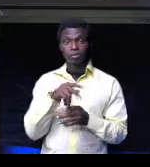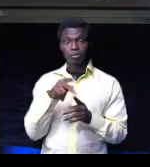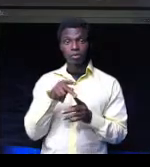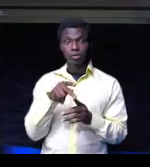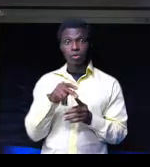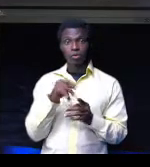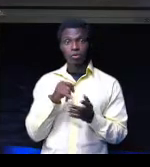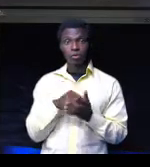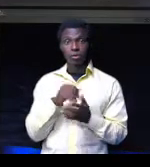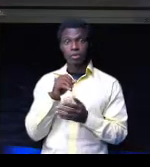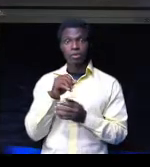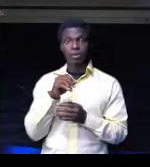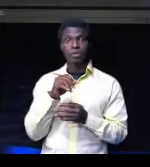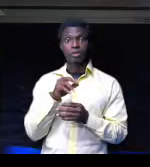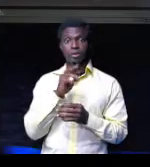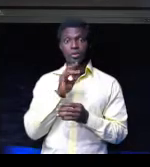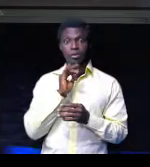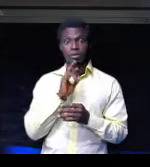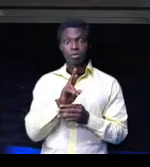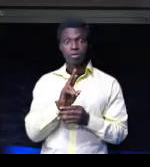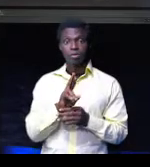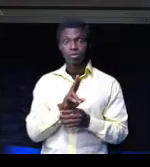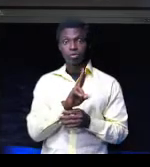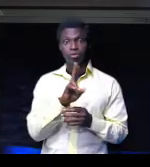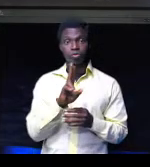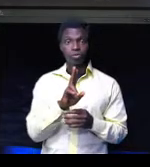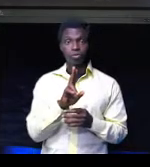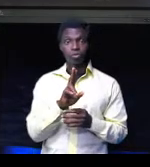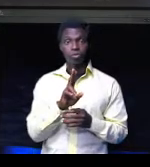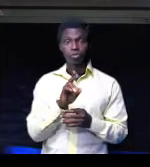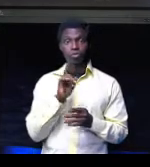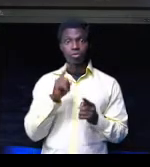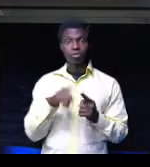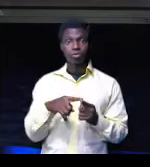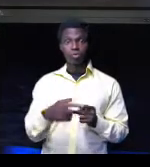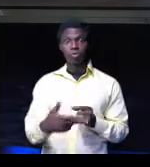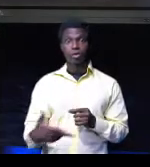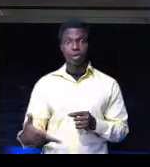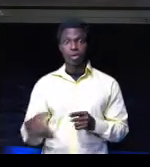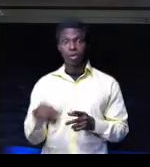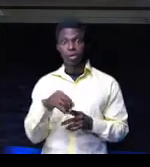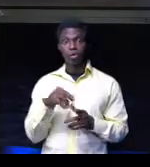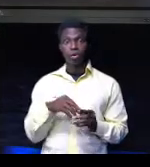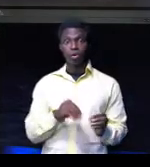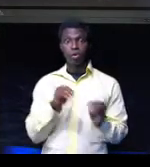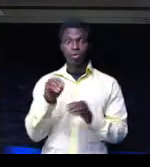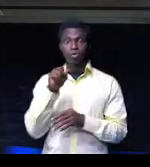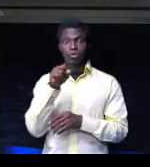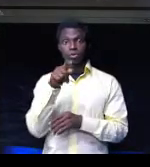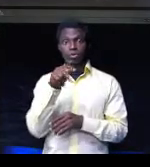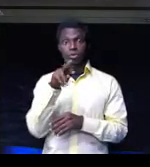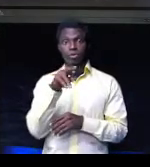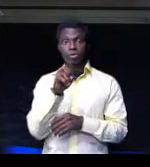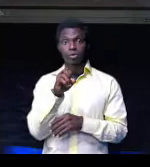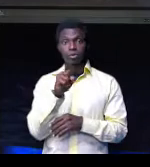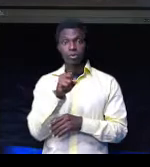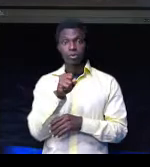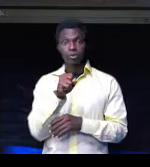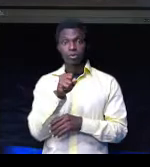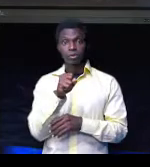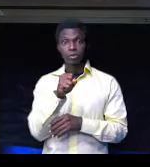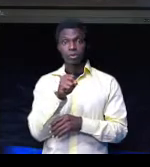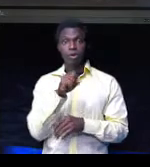that emphasizes. These pronouns are used to lay or put stress. When I say stress, I mean